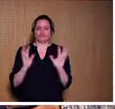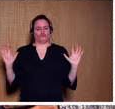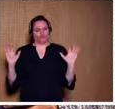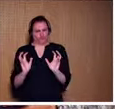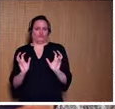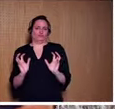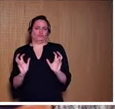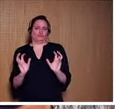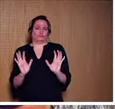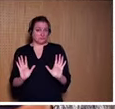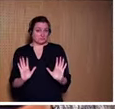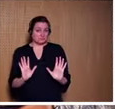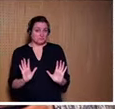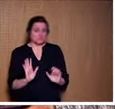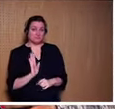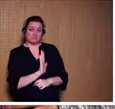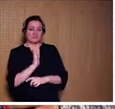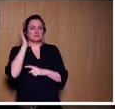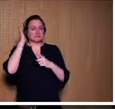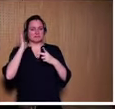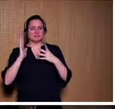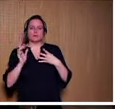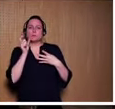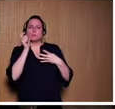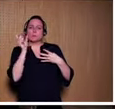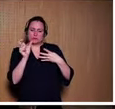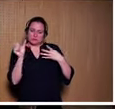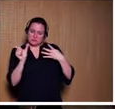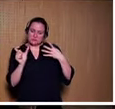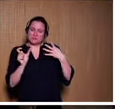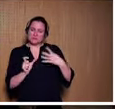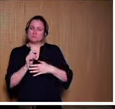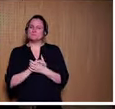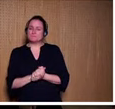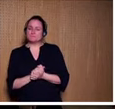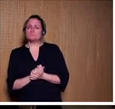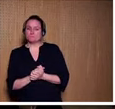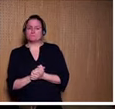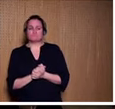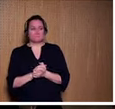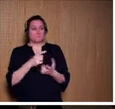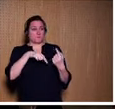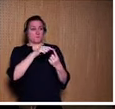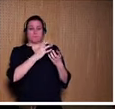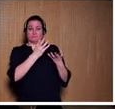keywords that I'm hearing from the speakers, also from the speakers who just left the